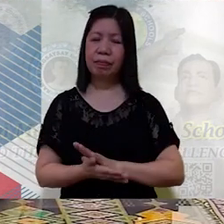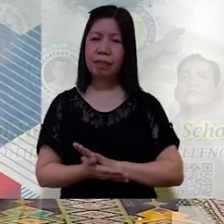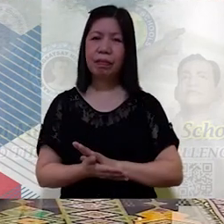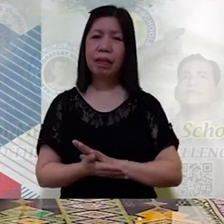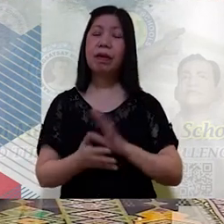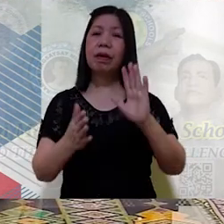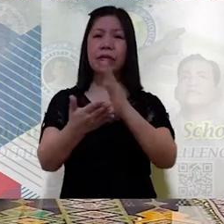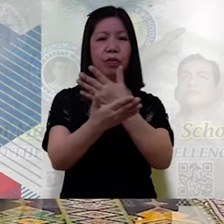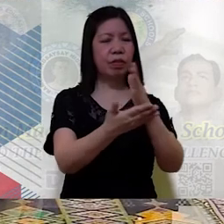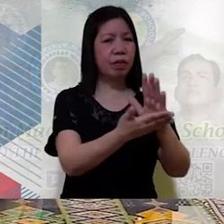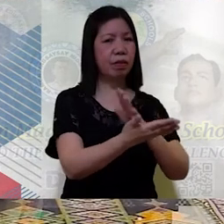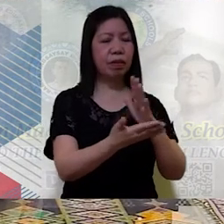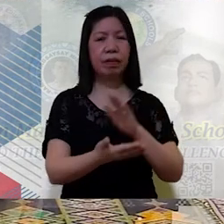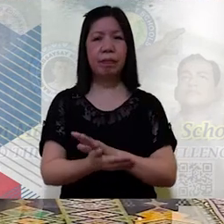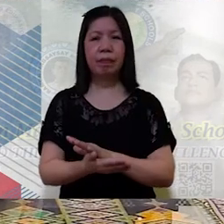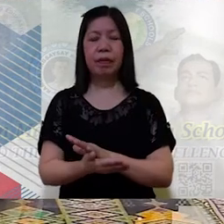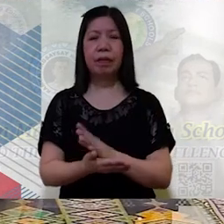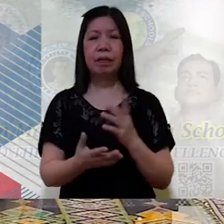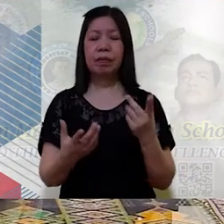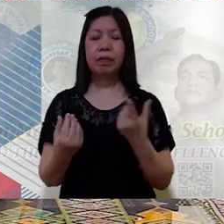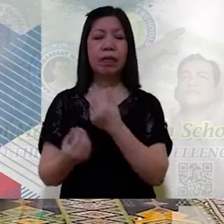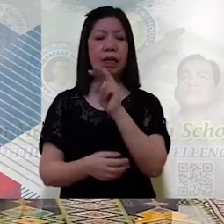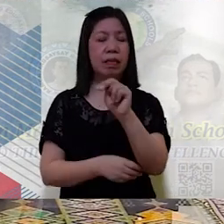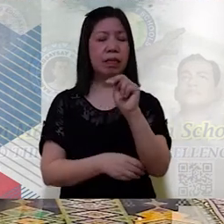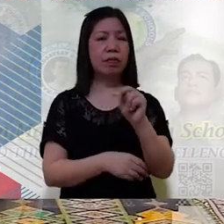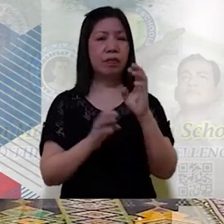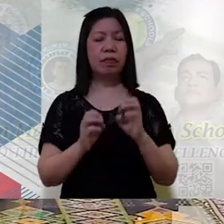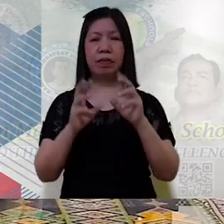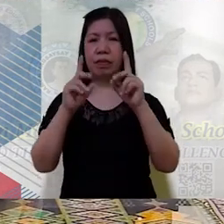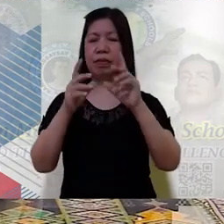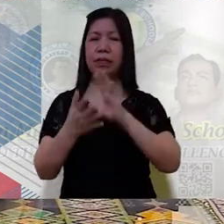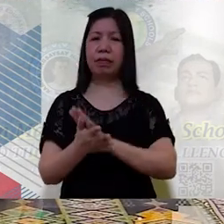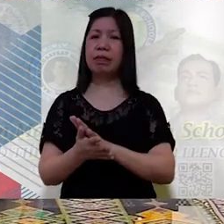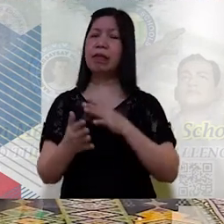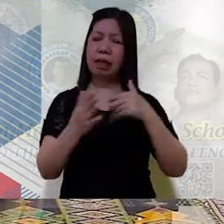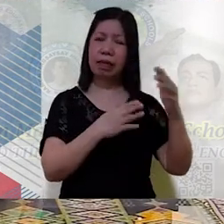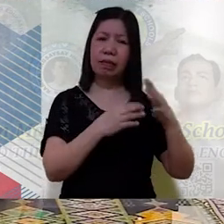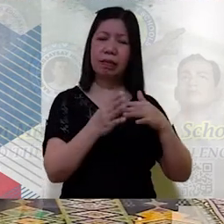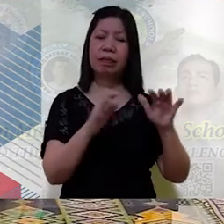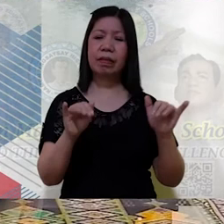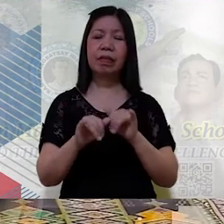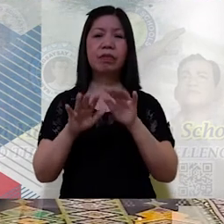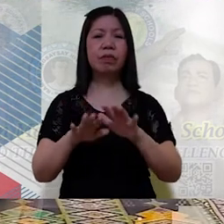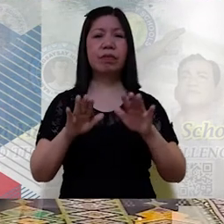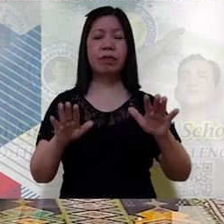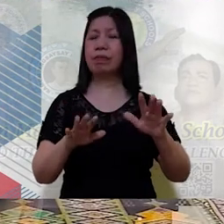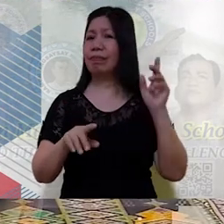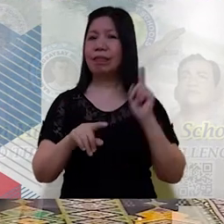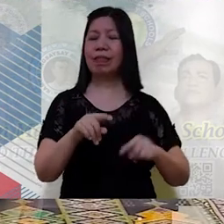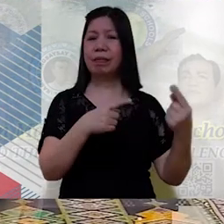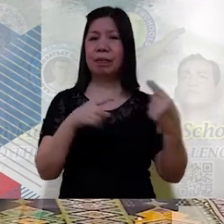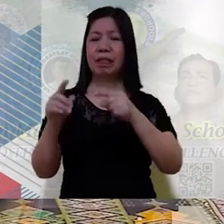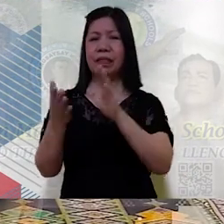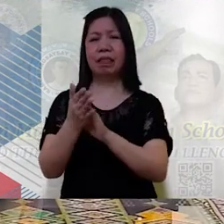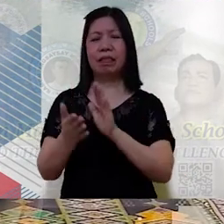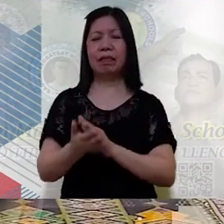continuing contributions to the needs of education, even as our children do not go to